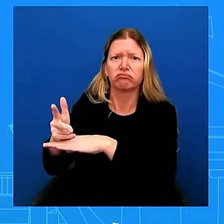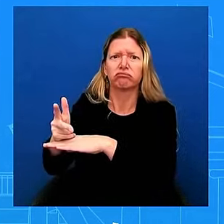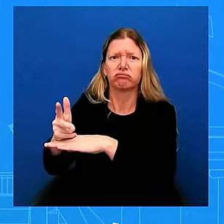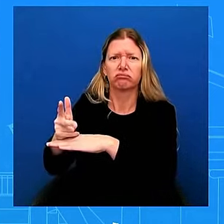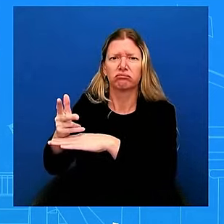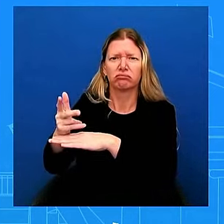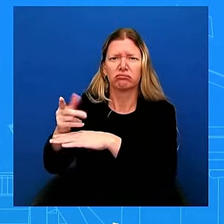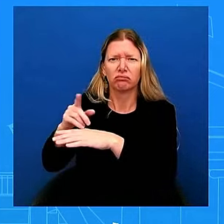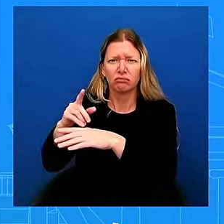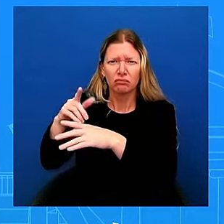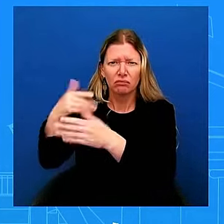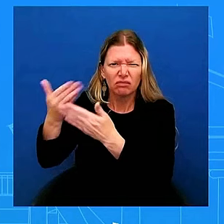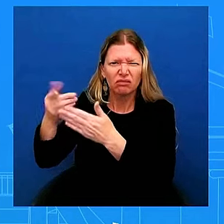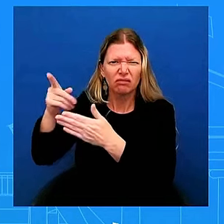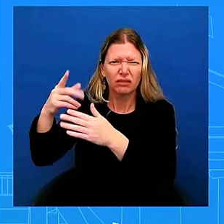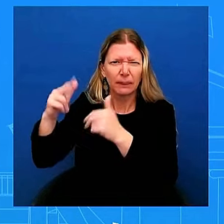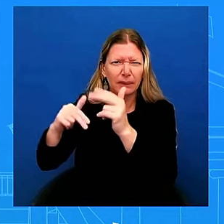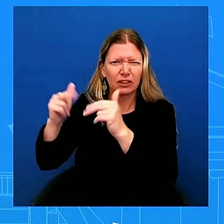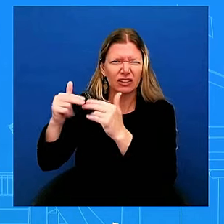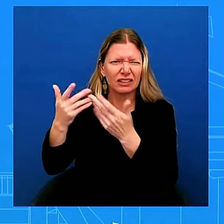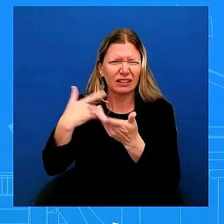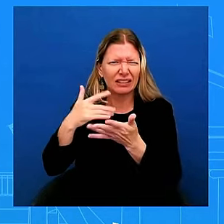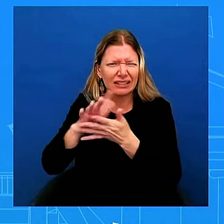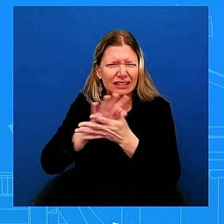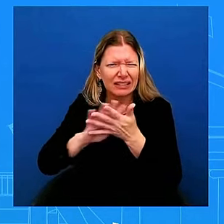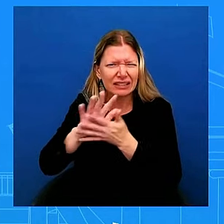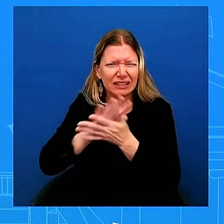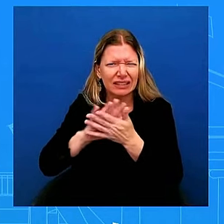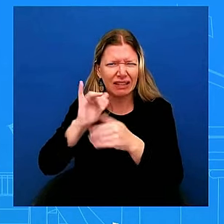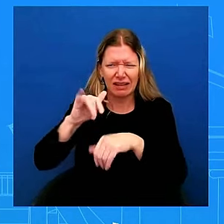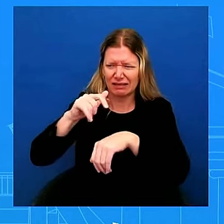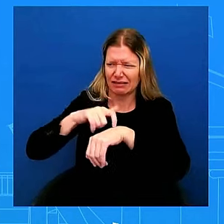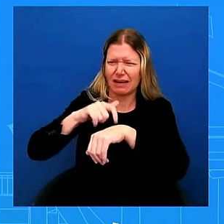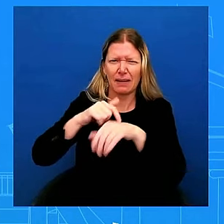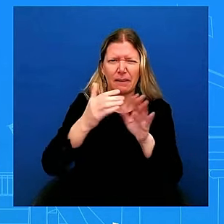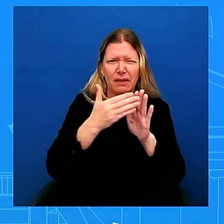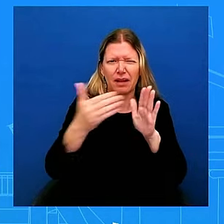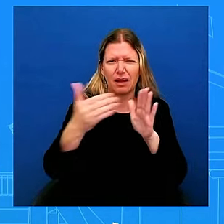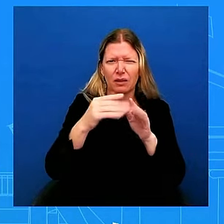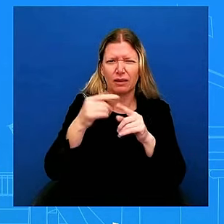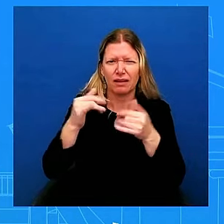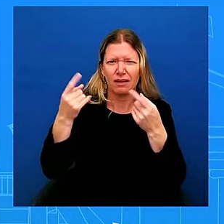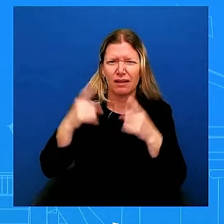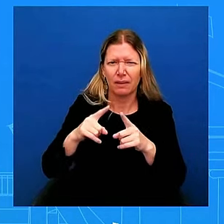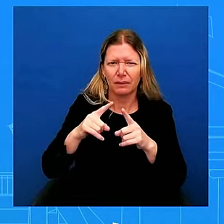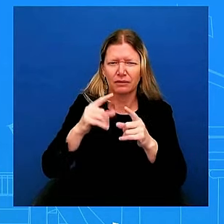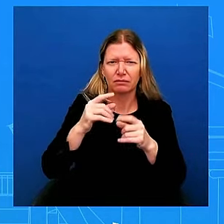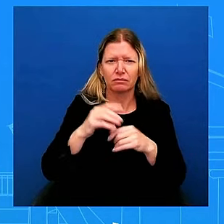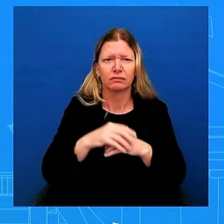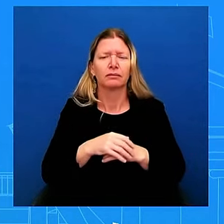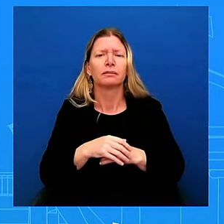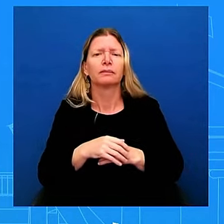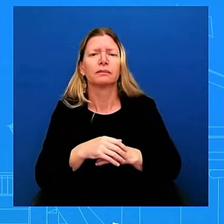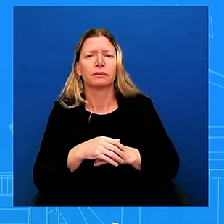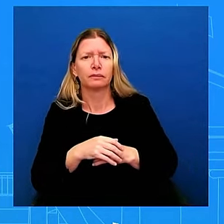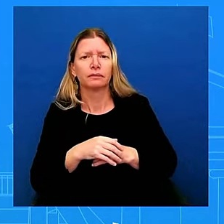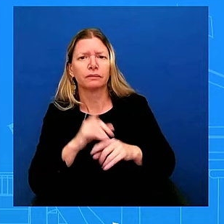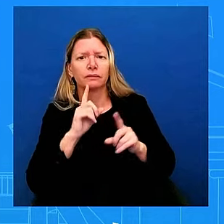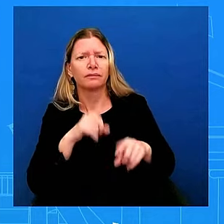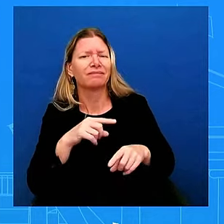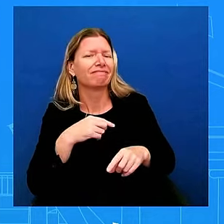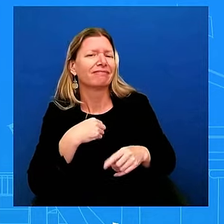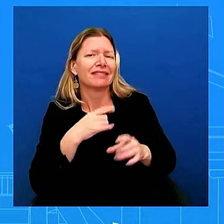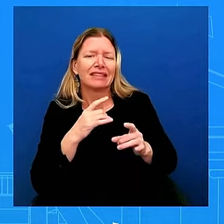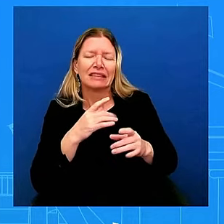communicated. I hate to end this session on an answer on a question that I cannot answer, and so perhaps Karine will reach out for